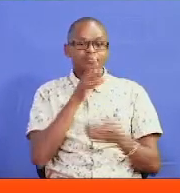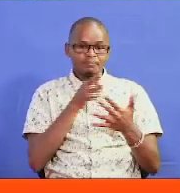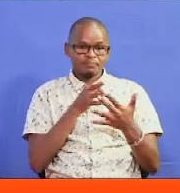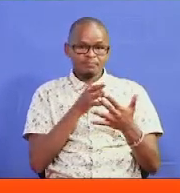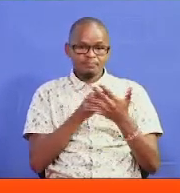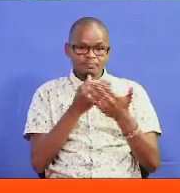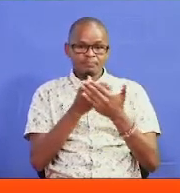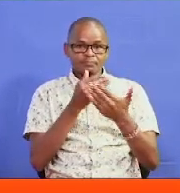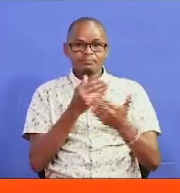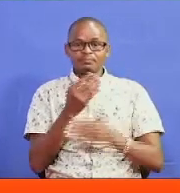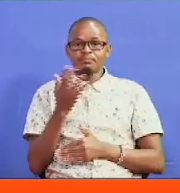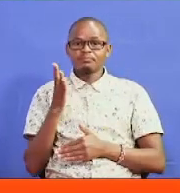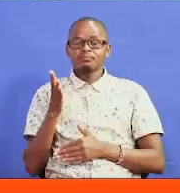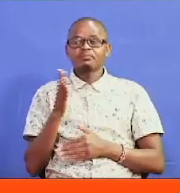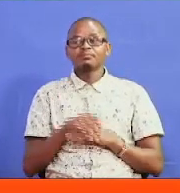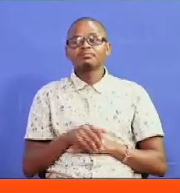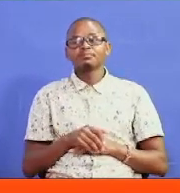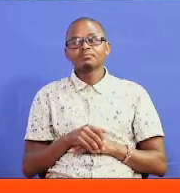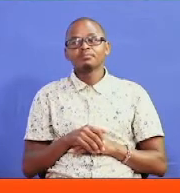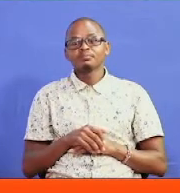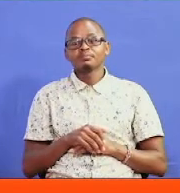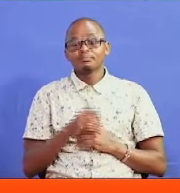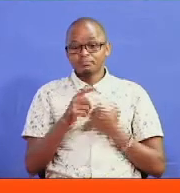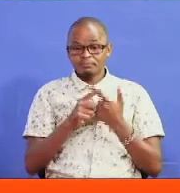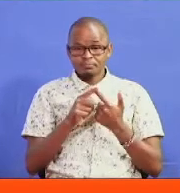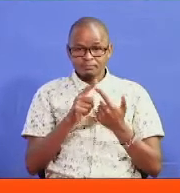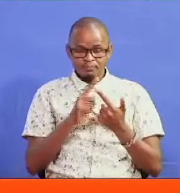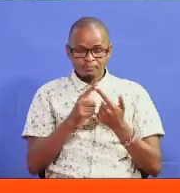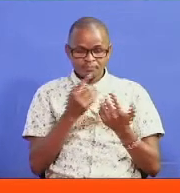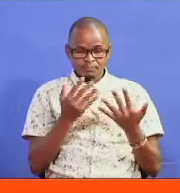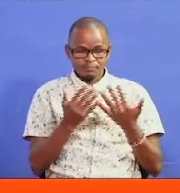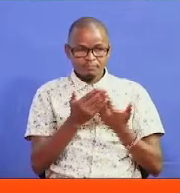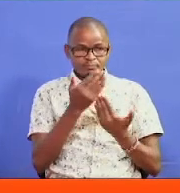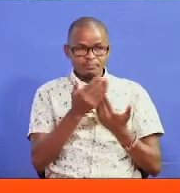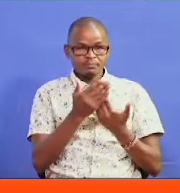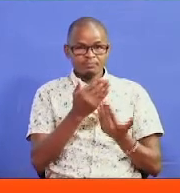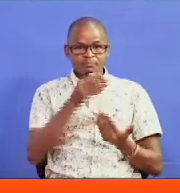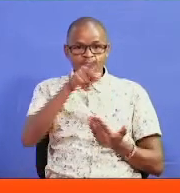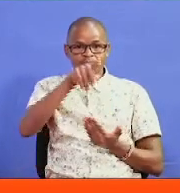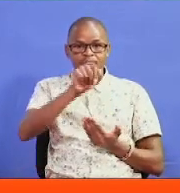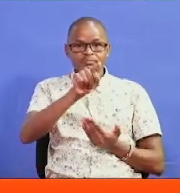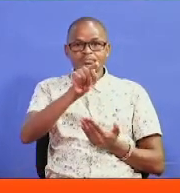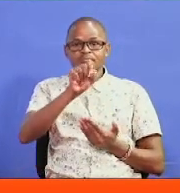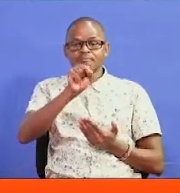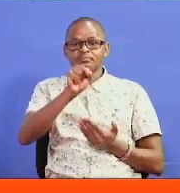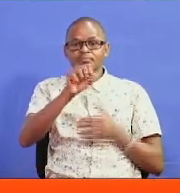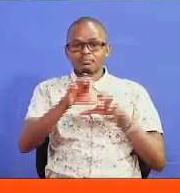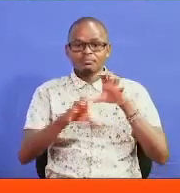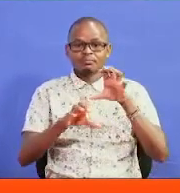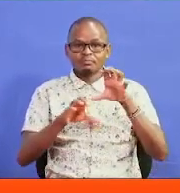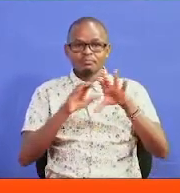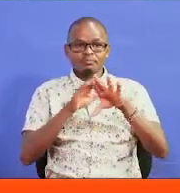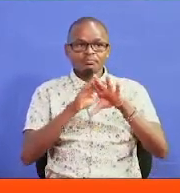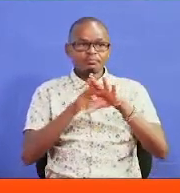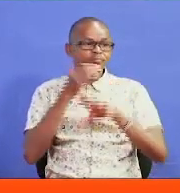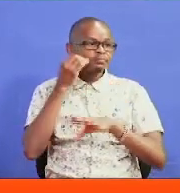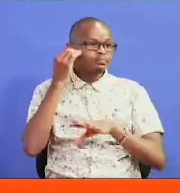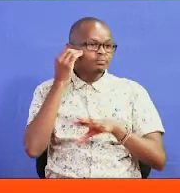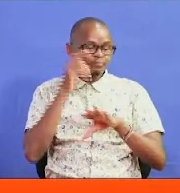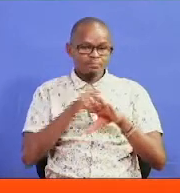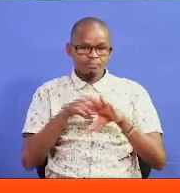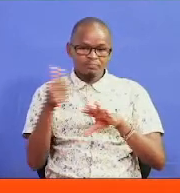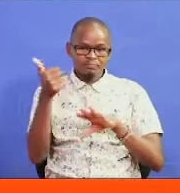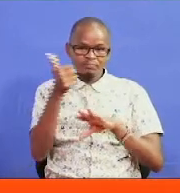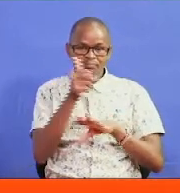I've mentioned before, well, when you're handling your pets or your animals at home or wherever you